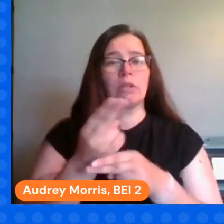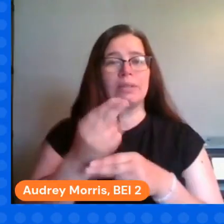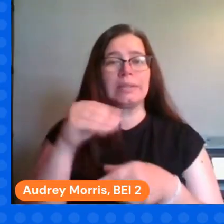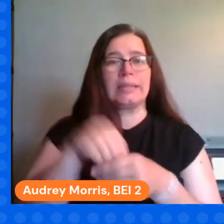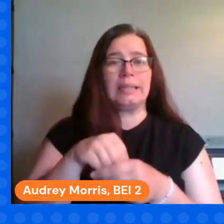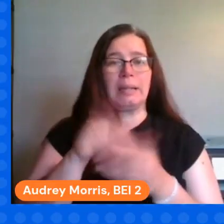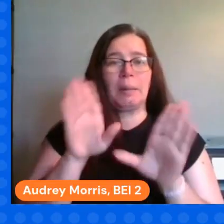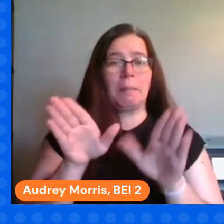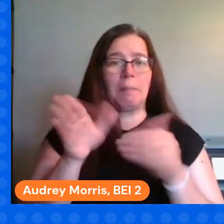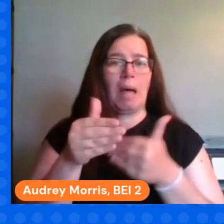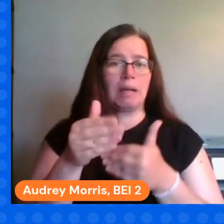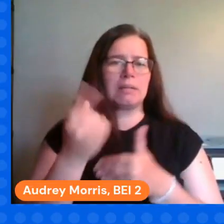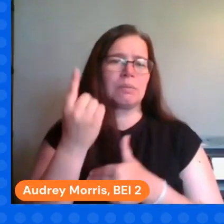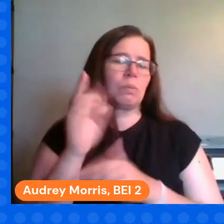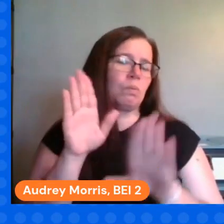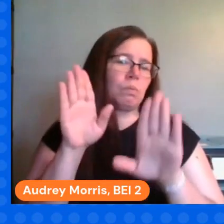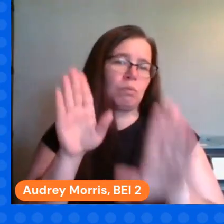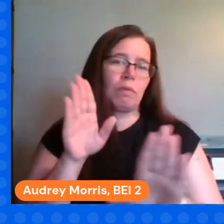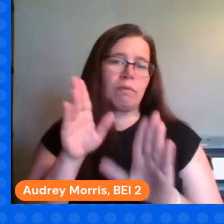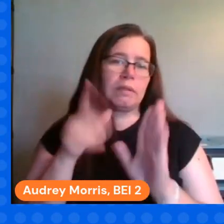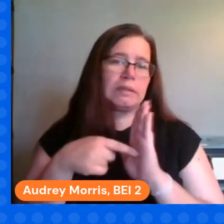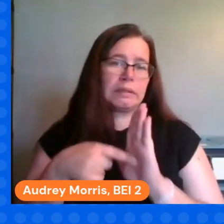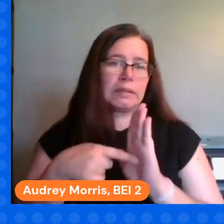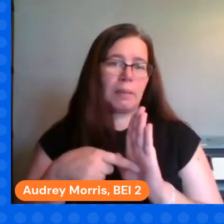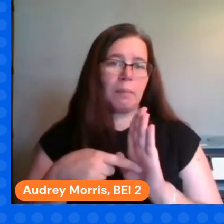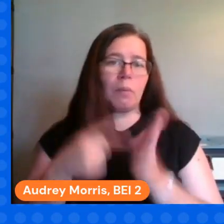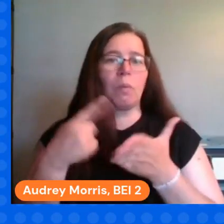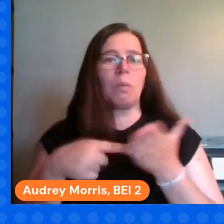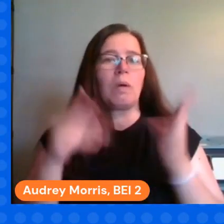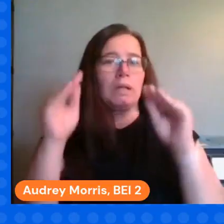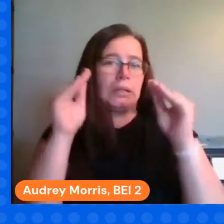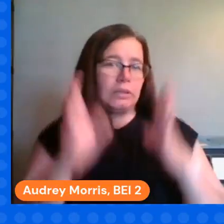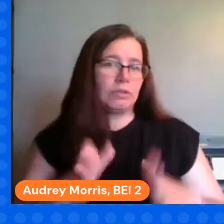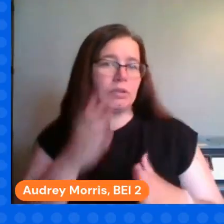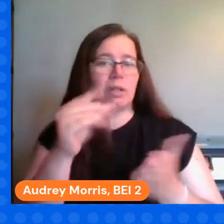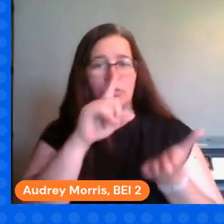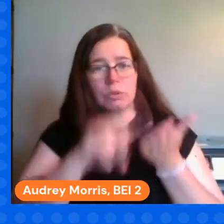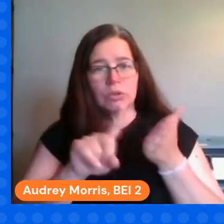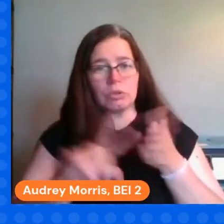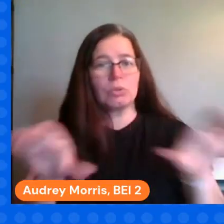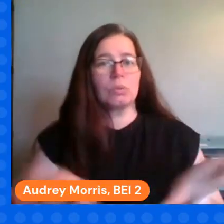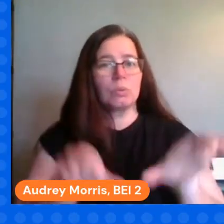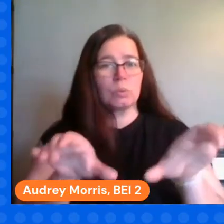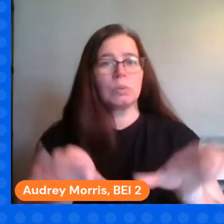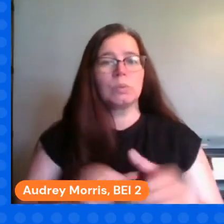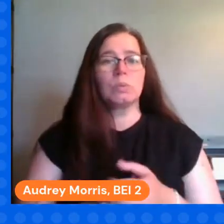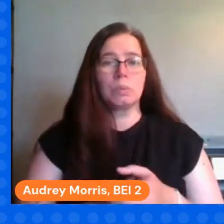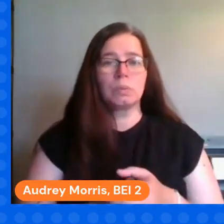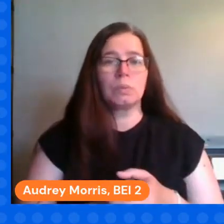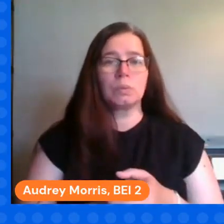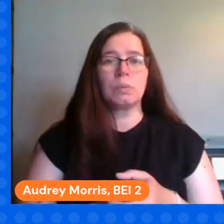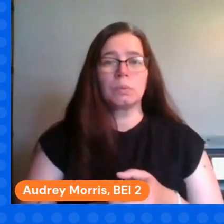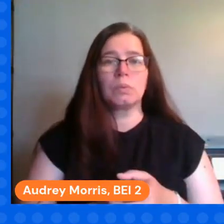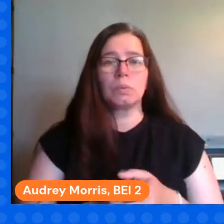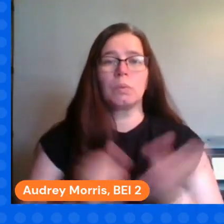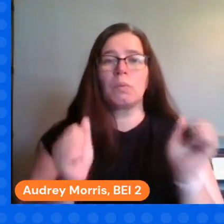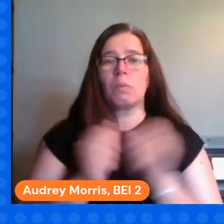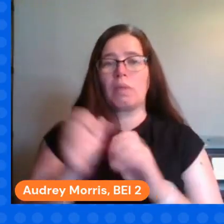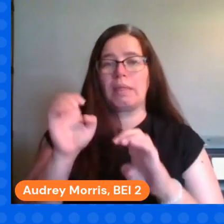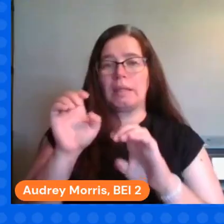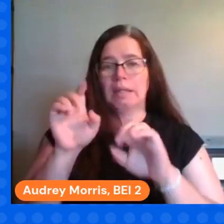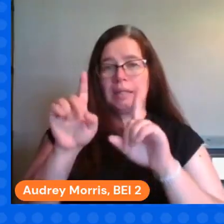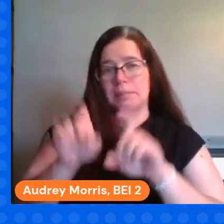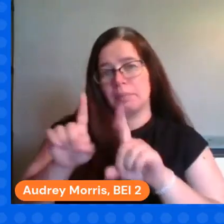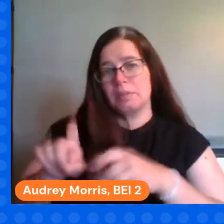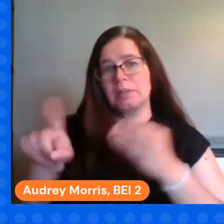wonderful examples of what educators and researchers have been doing in terms of experimenting with OctoStudio and